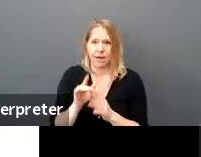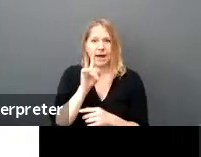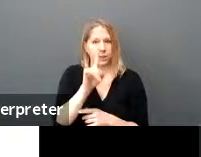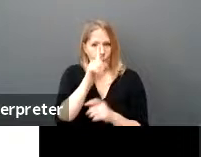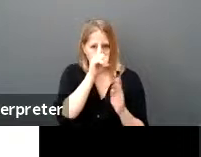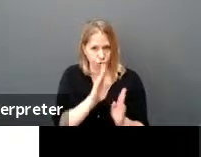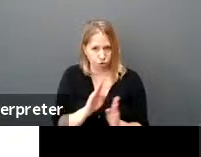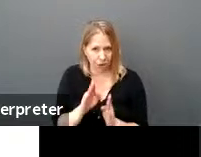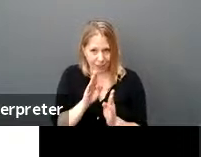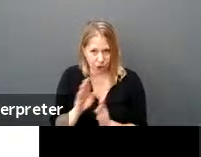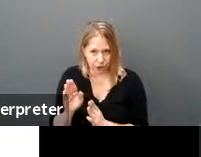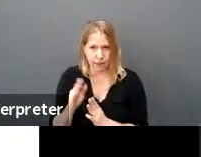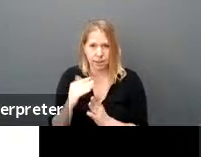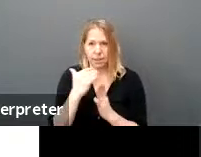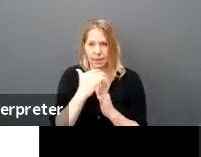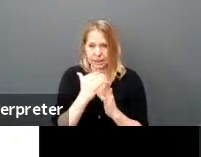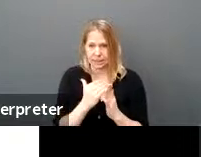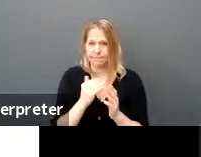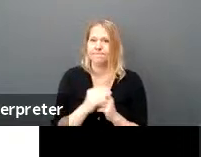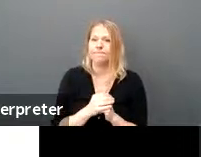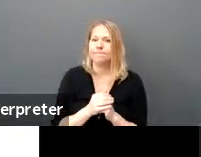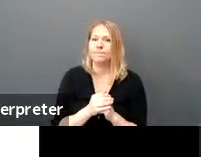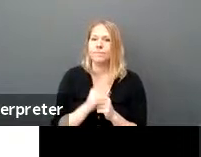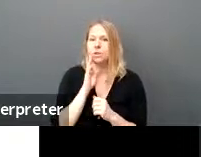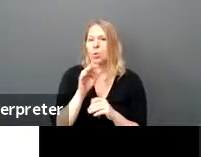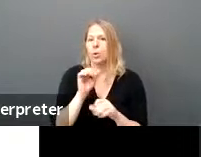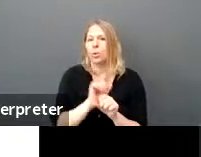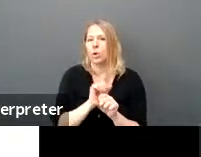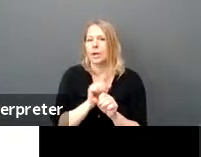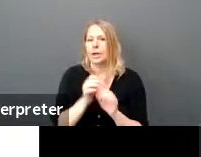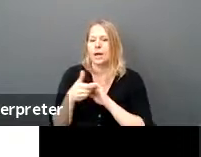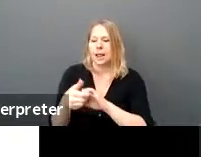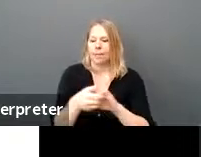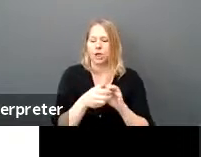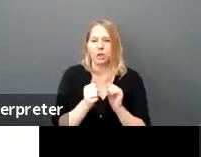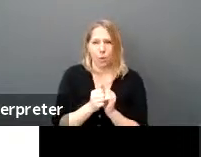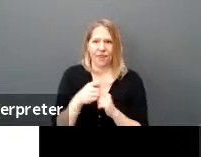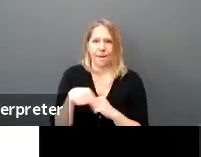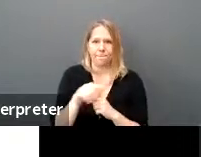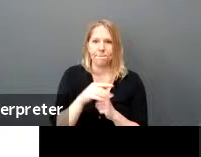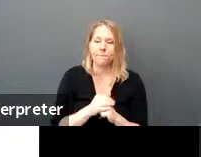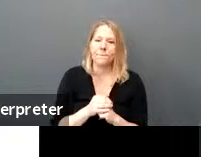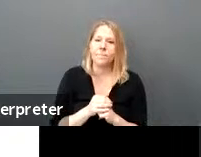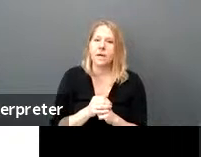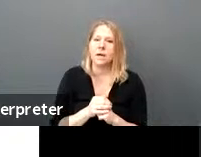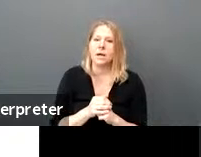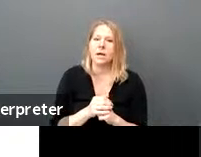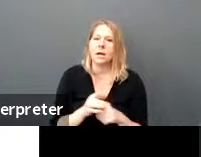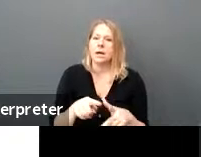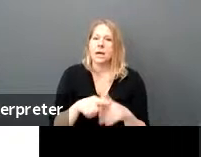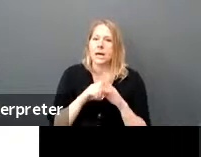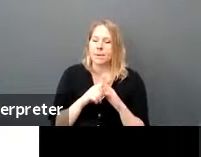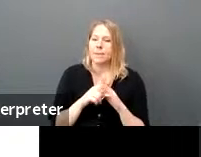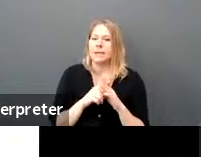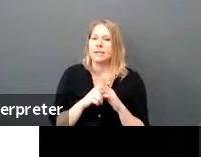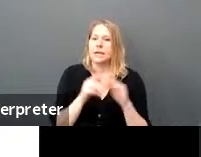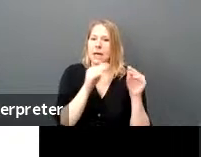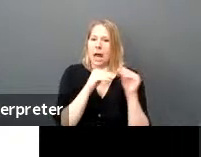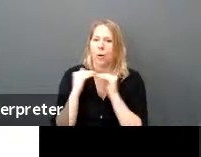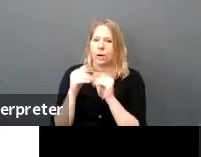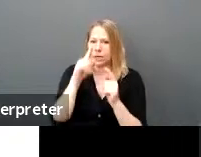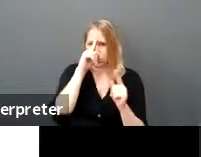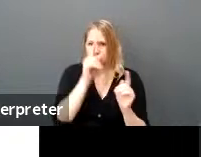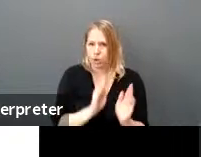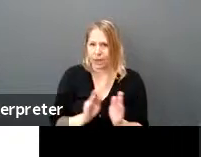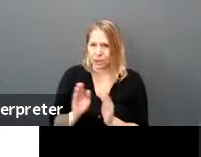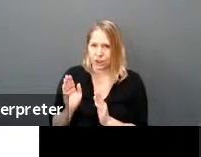the strategies that's also listed there. So we'd be working in collaboration with them. Implement equity